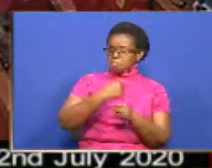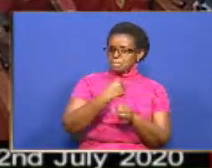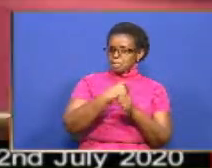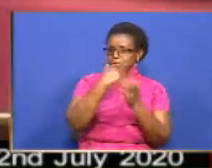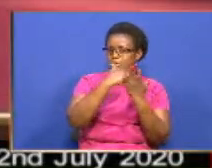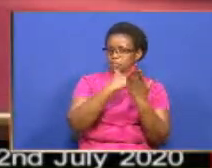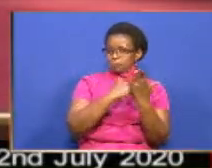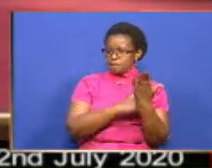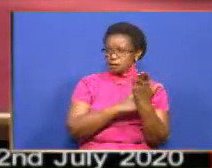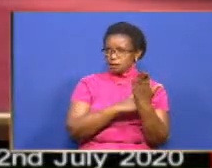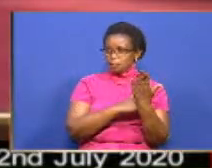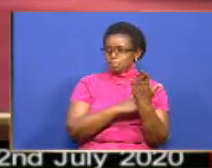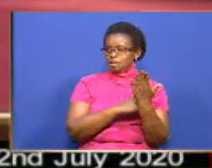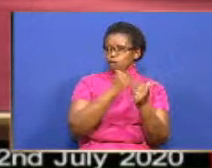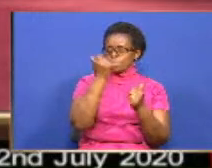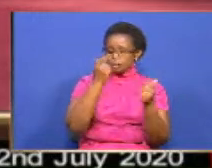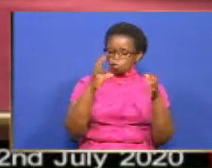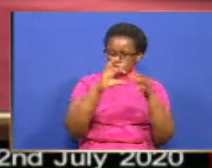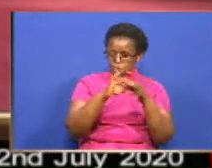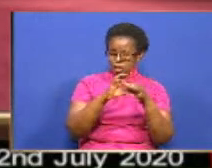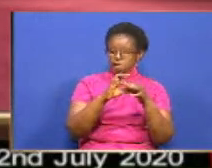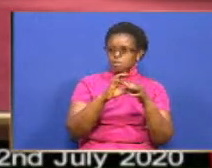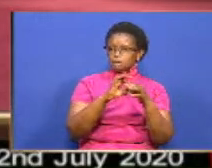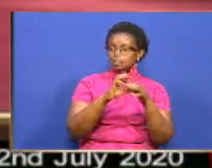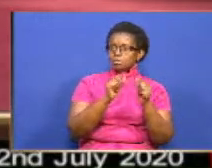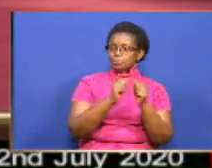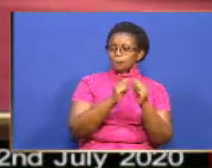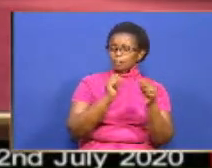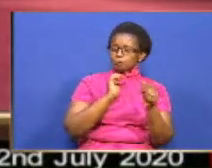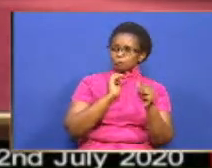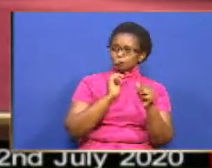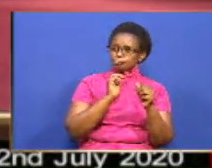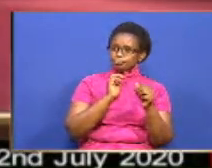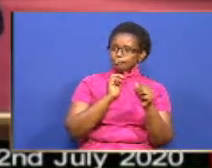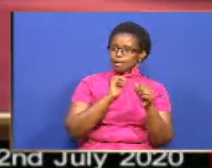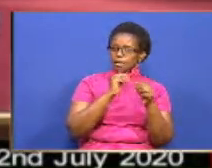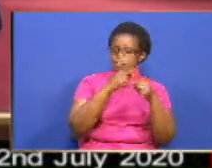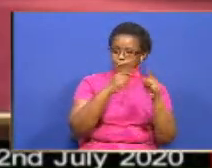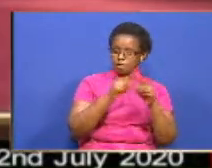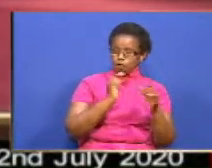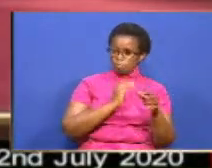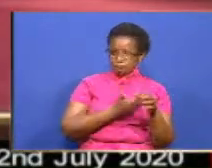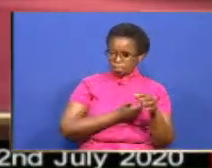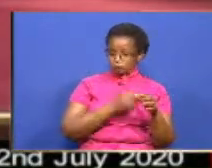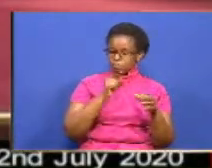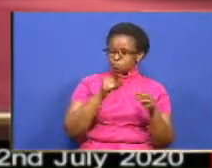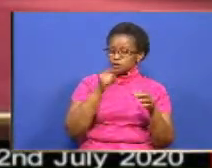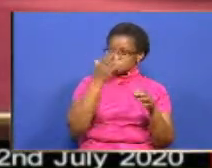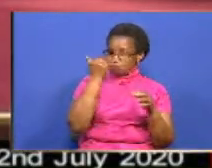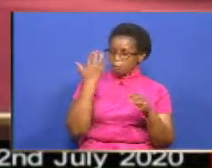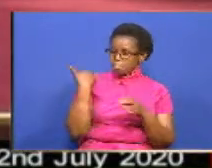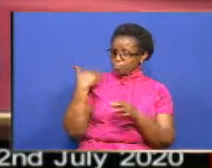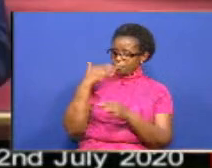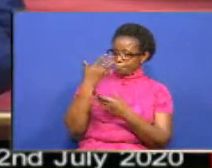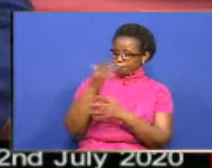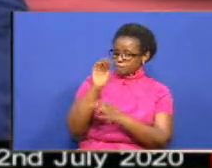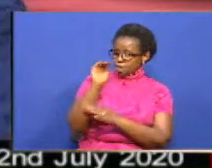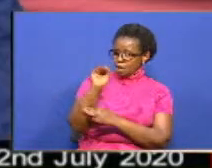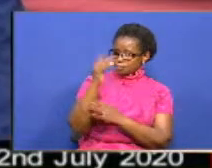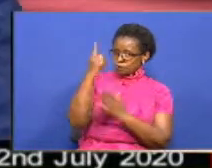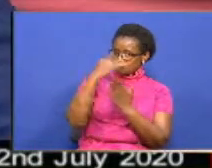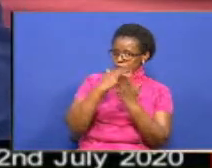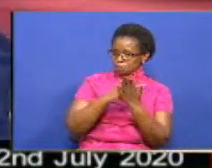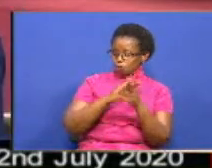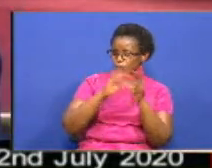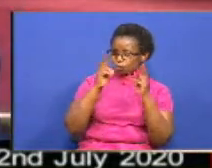their responsibilities in the House or the activities of a committee. Mr. Speaker, it's on that basis that I sought for a statement on the issue of the